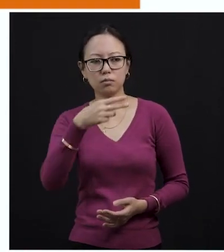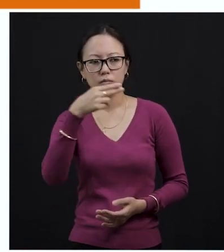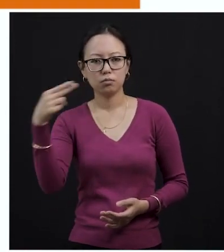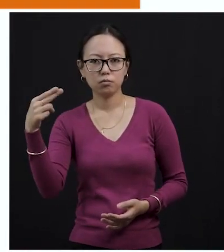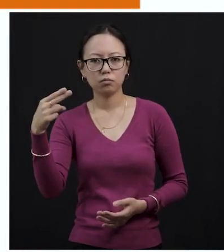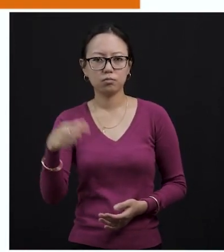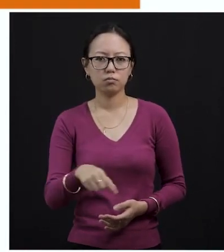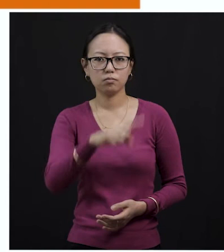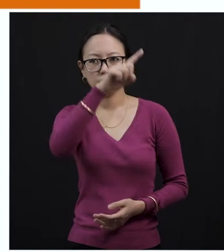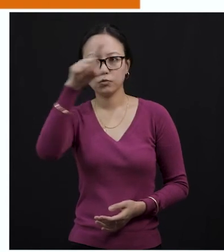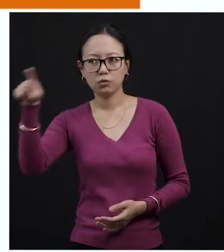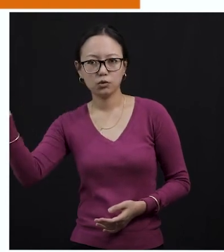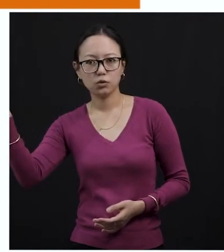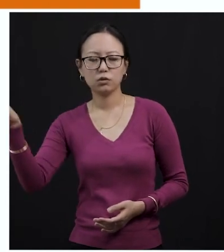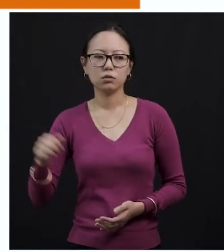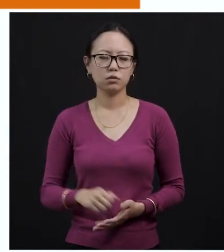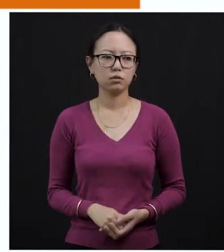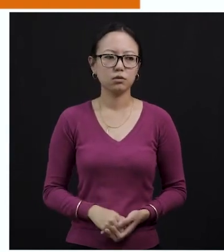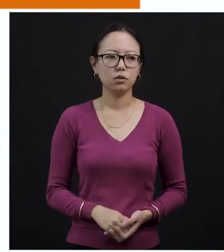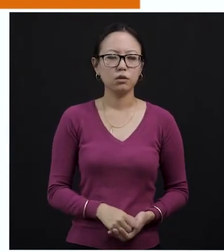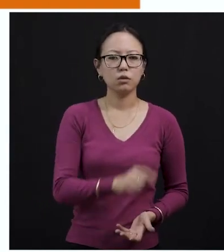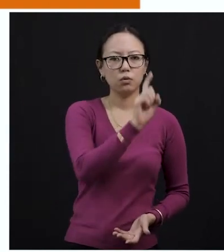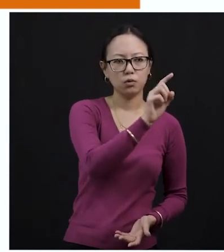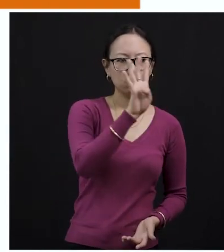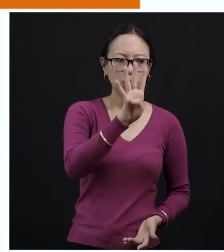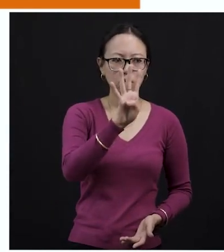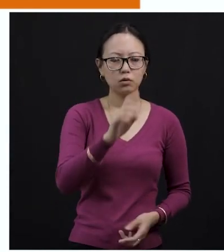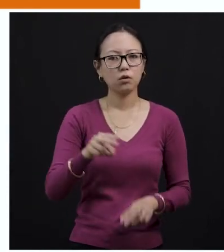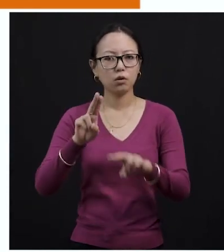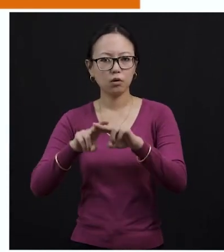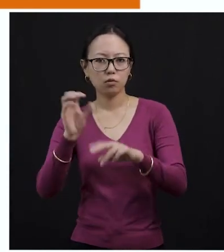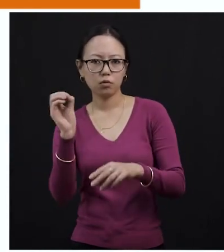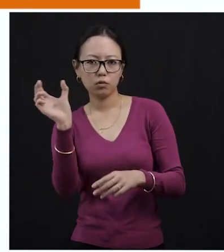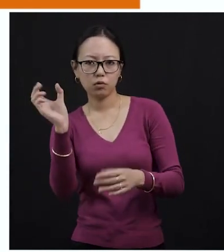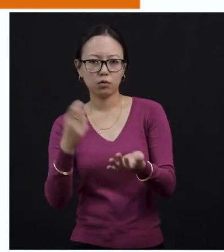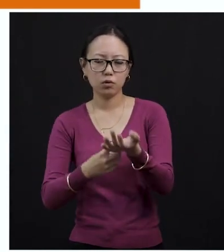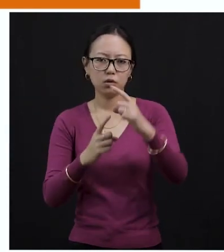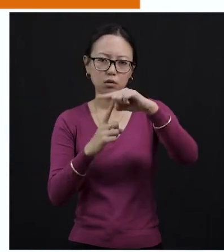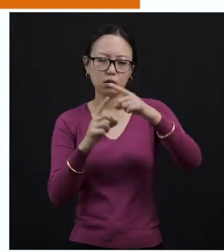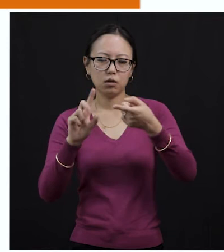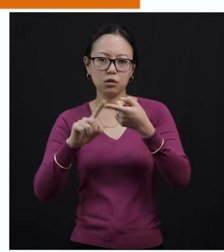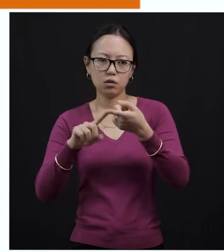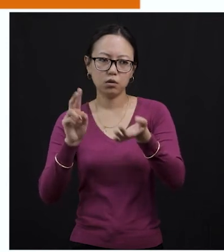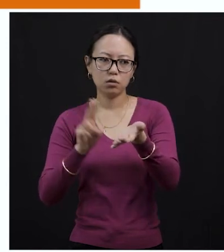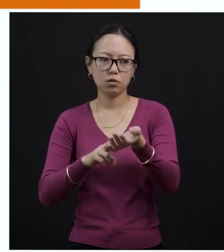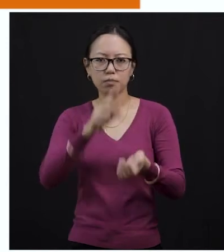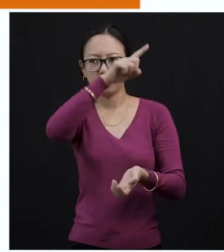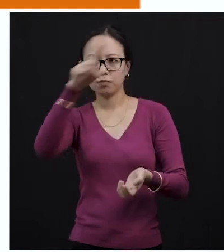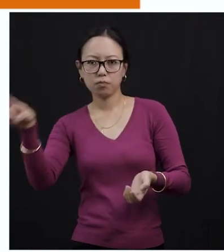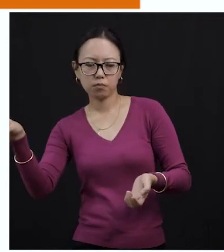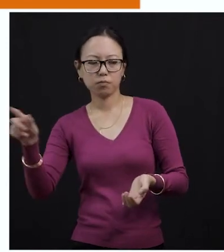right. And similarly 1 for 14. So you join it to the number name 14.